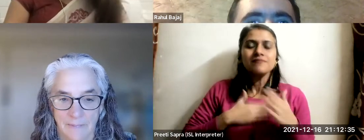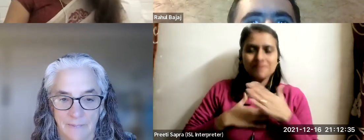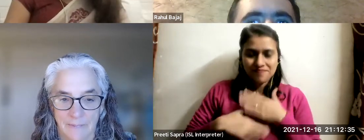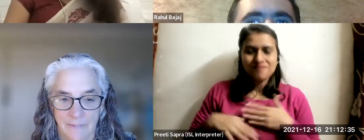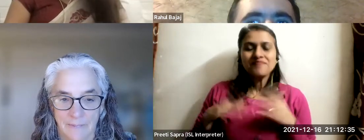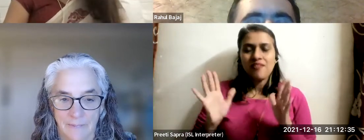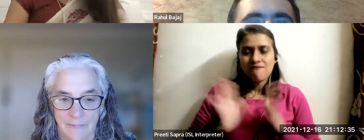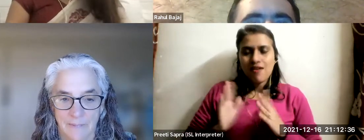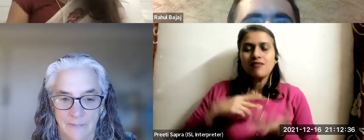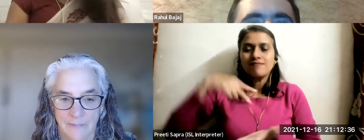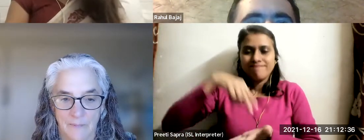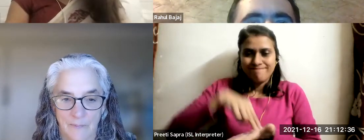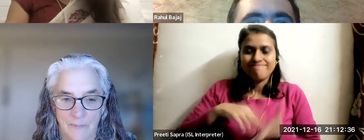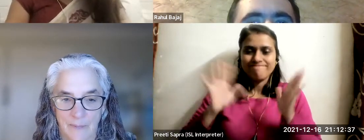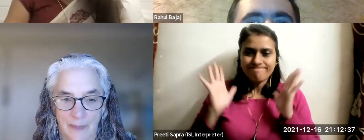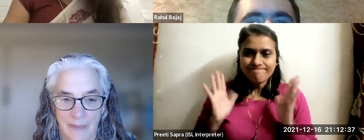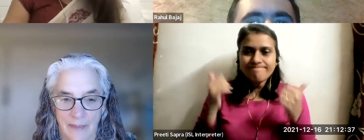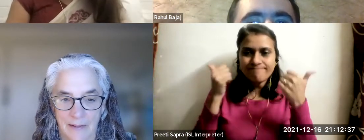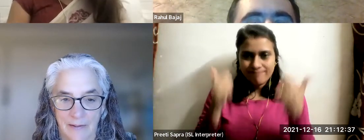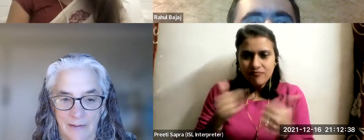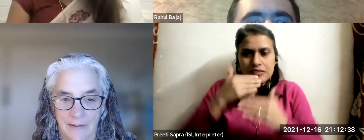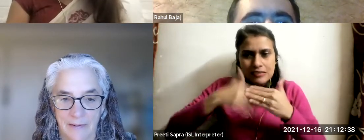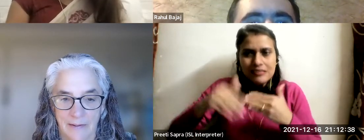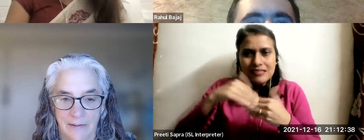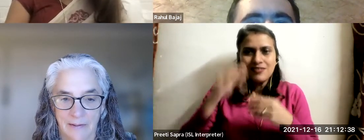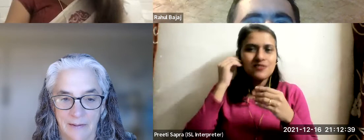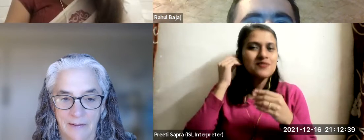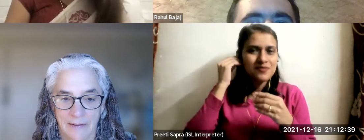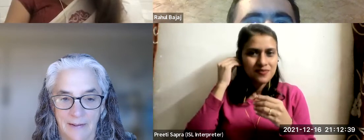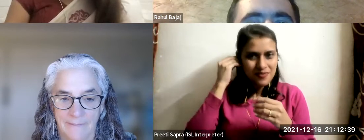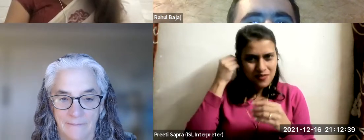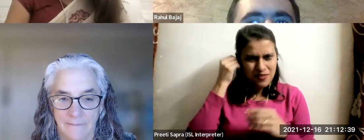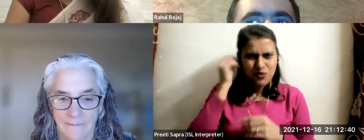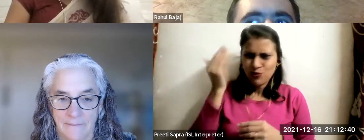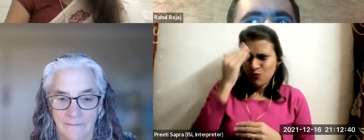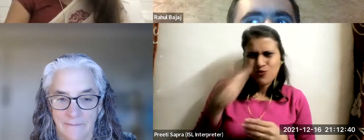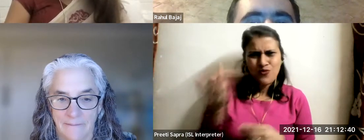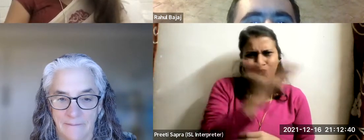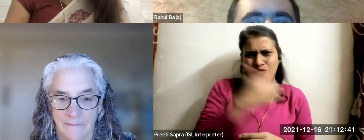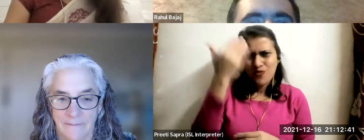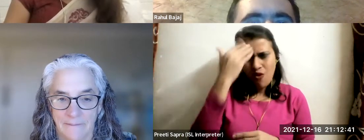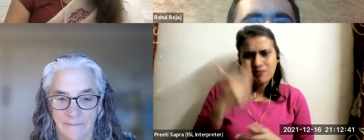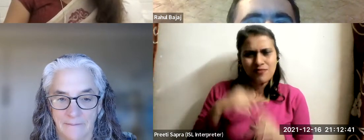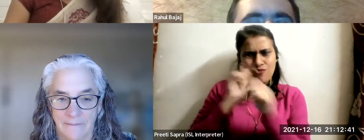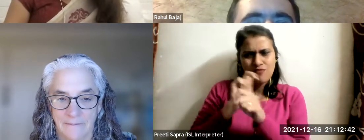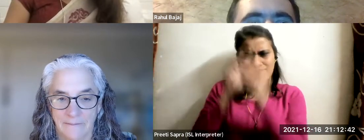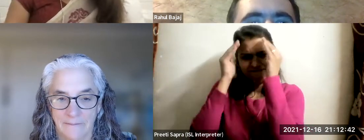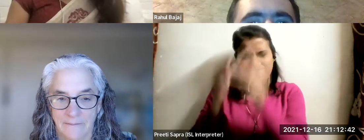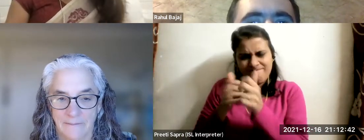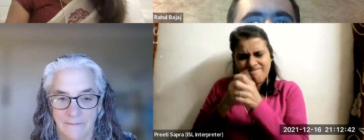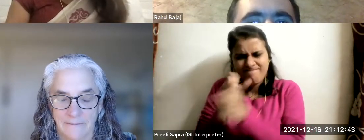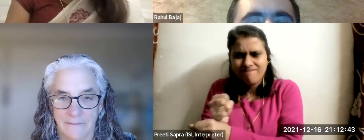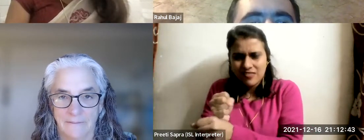here with all of you. And I know all of you, some of you know me, for years, focusing on this.